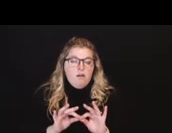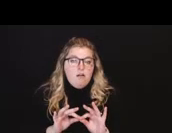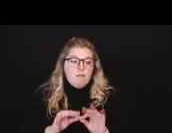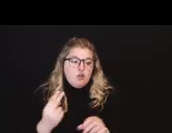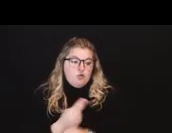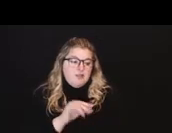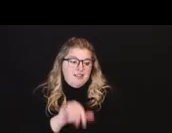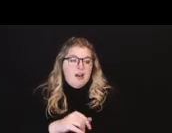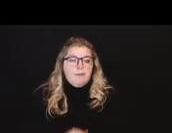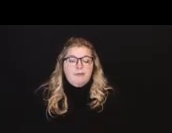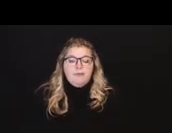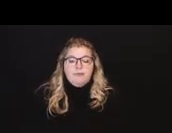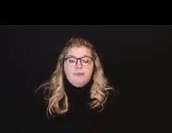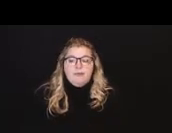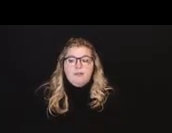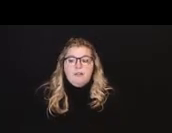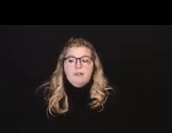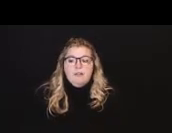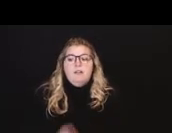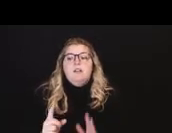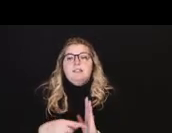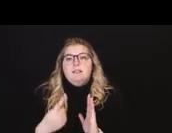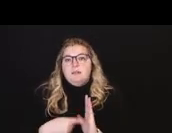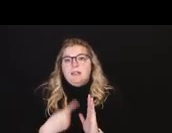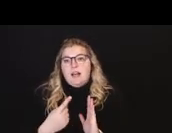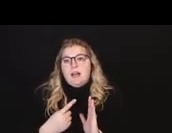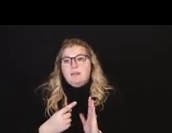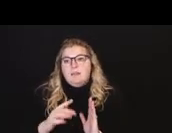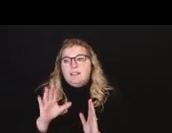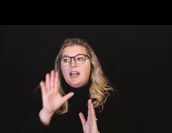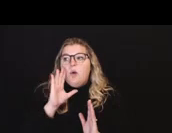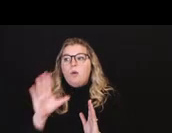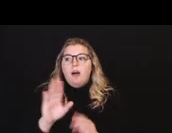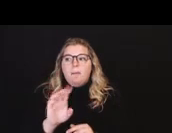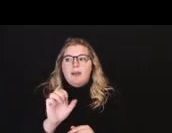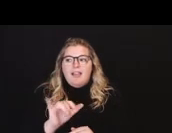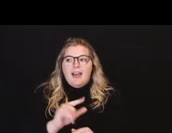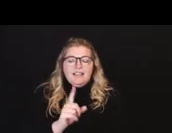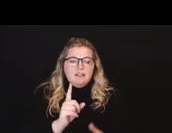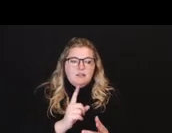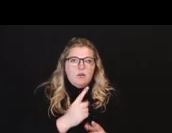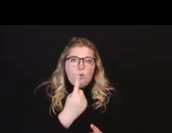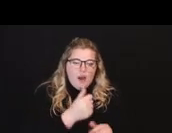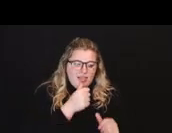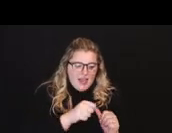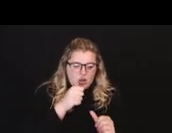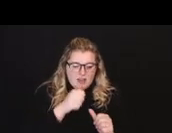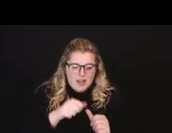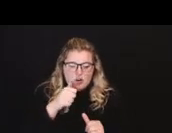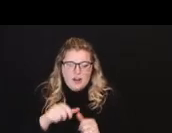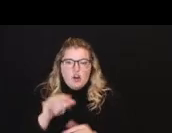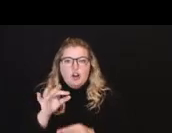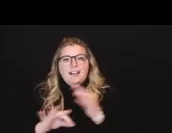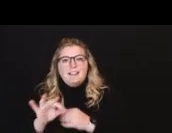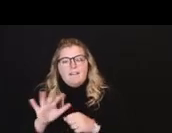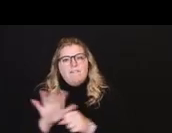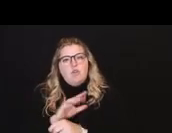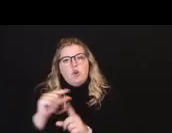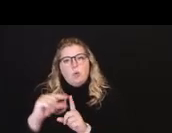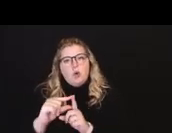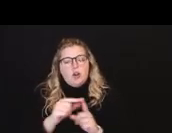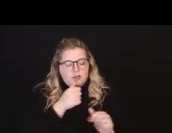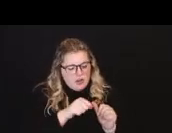will actually send words as single letters, like, boop, boop, boop, boop, boop, boop, just like letter after letter after letter, instead of sending complete words.